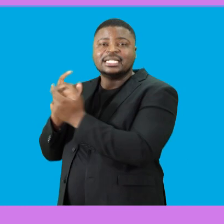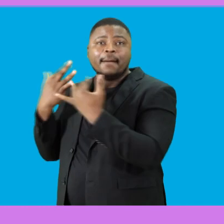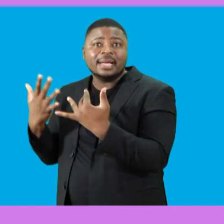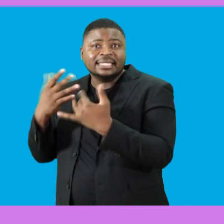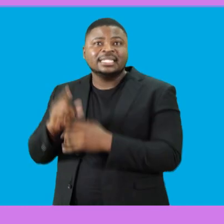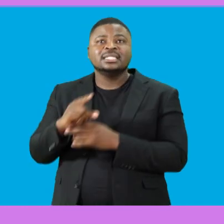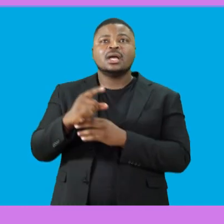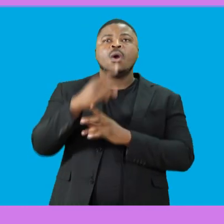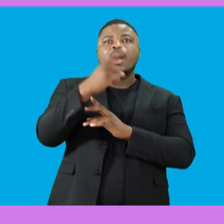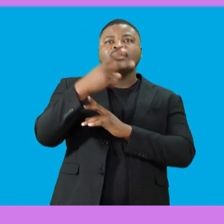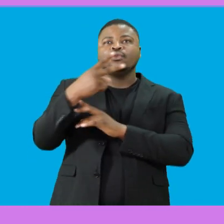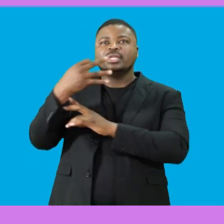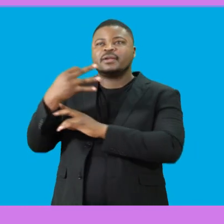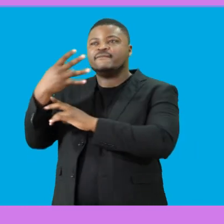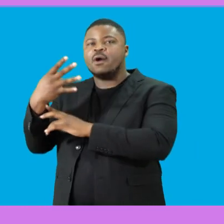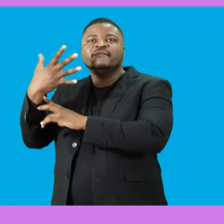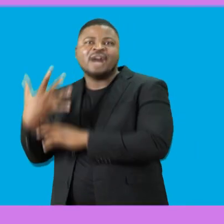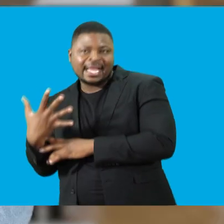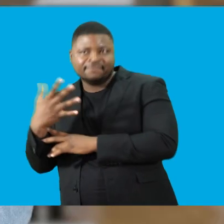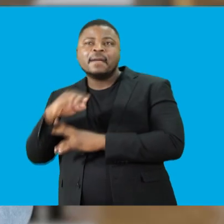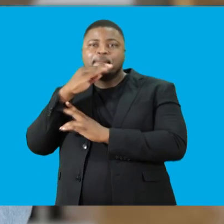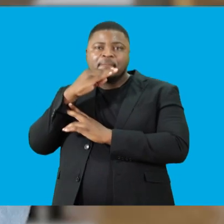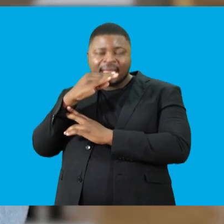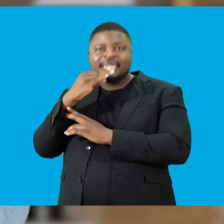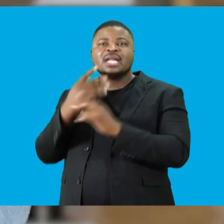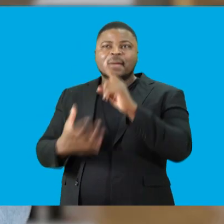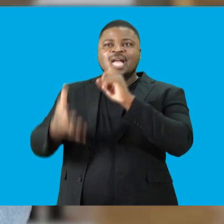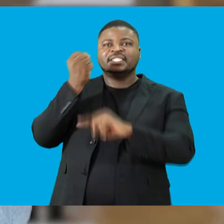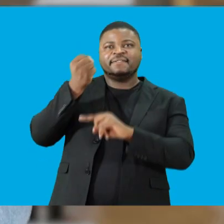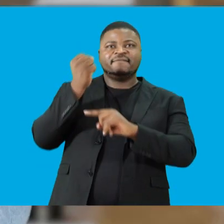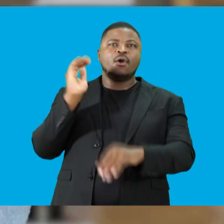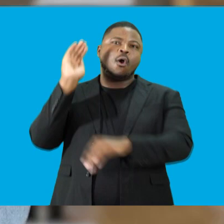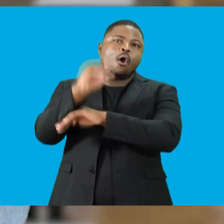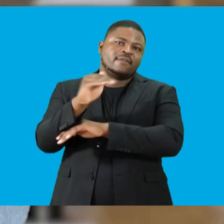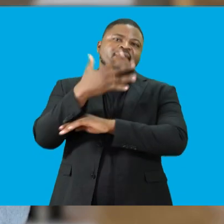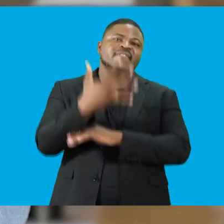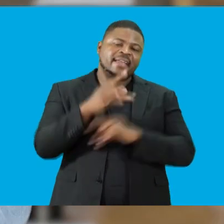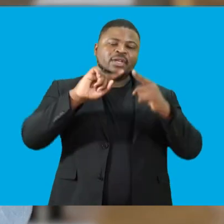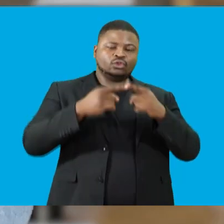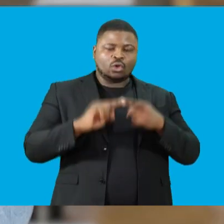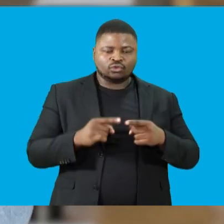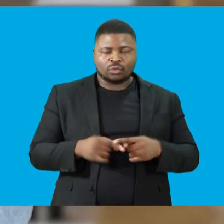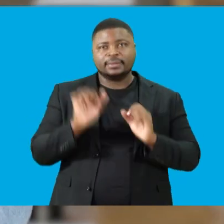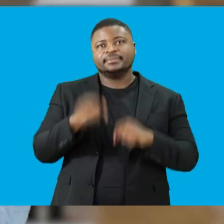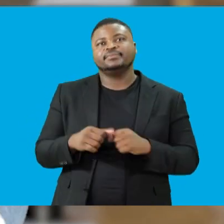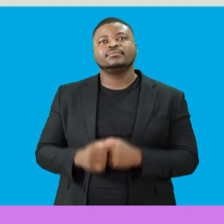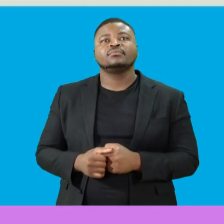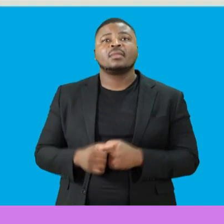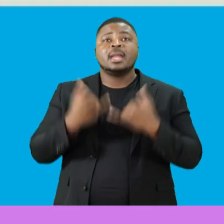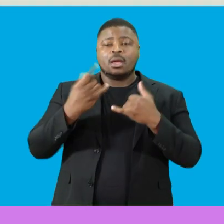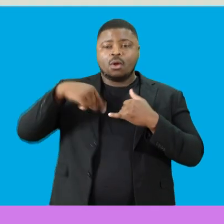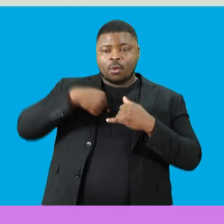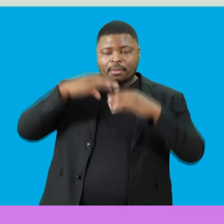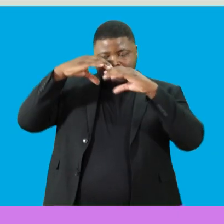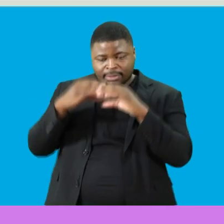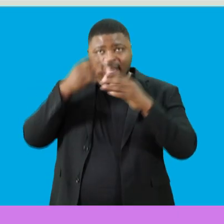a result that is above the mean score. Okay, let's carry on and look at the new words. So the words that we're going to focus on, we're going